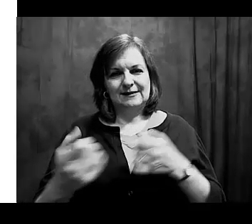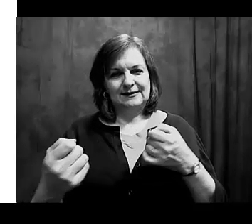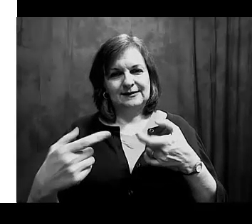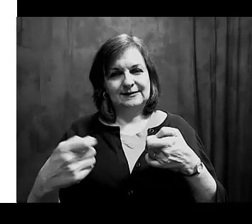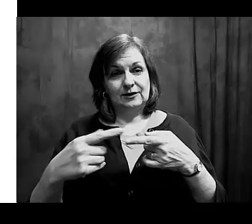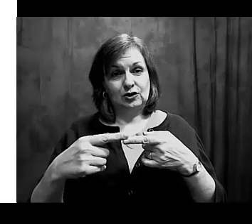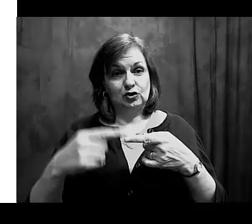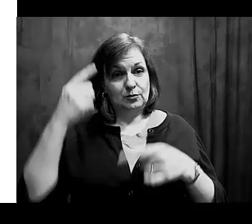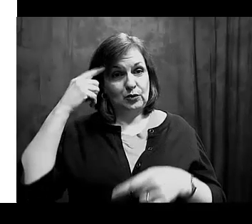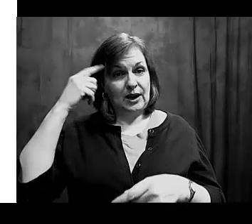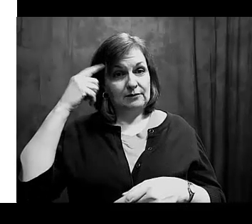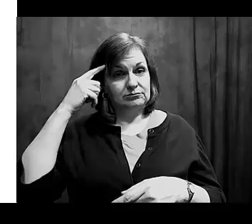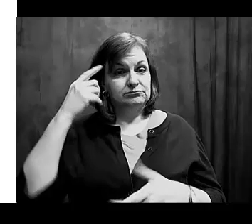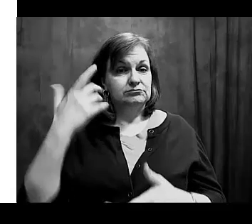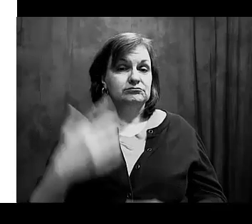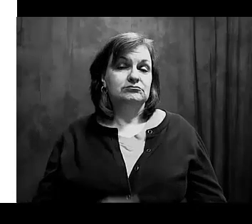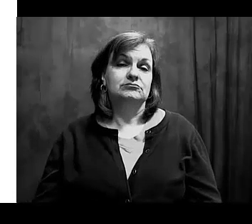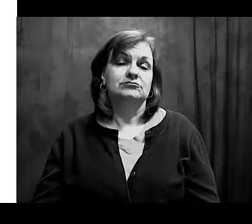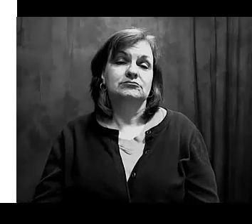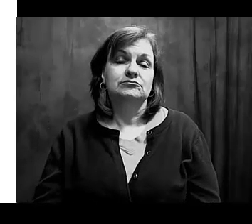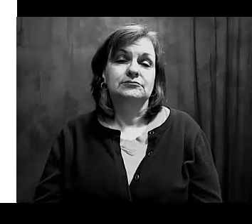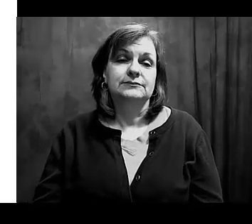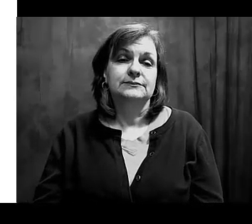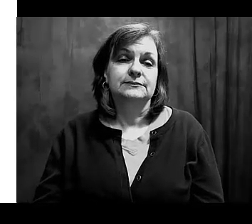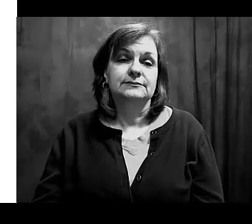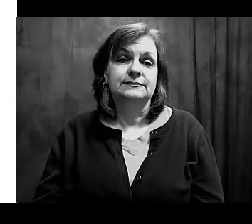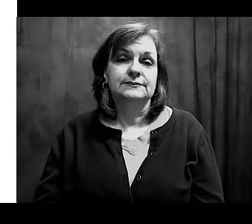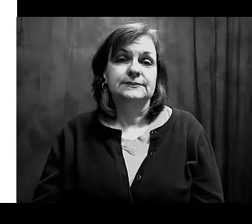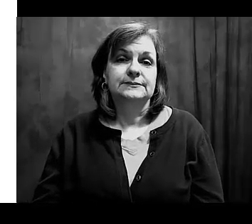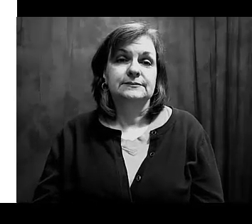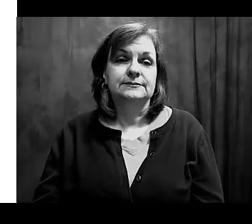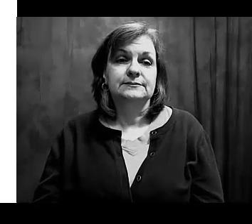or if I touch right here,